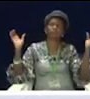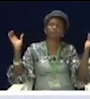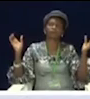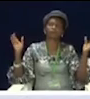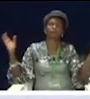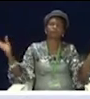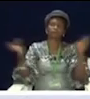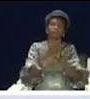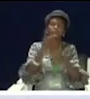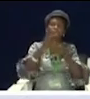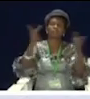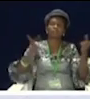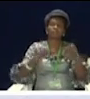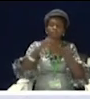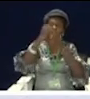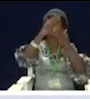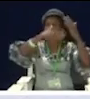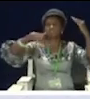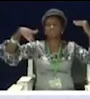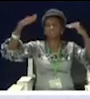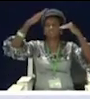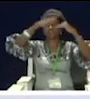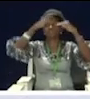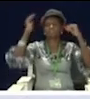takes place in heaven.